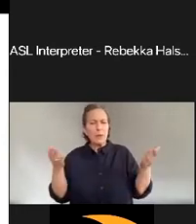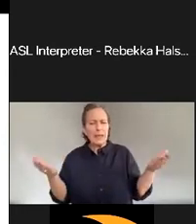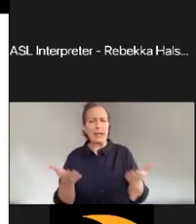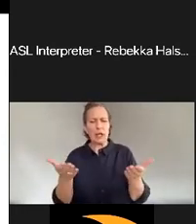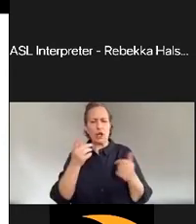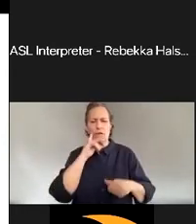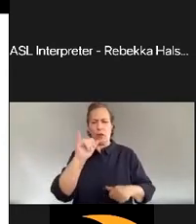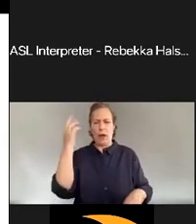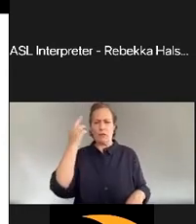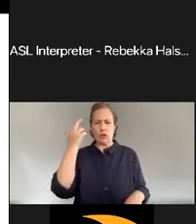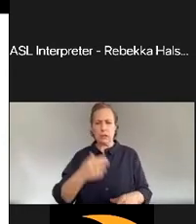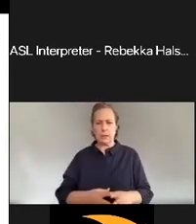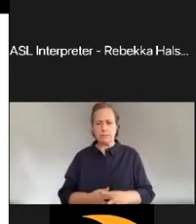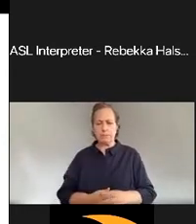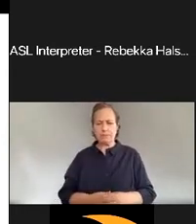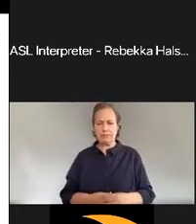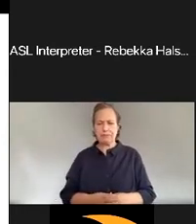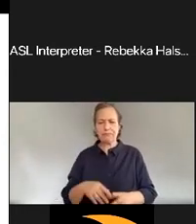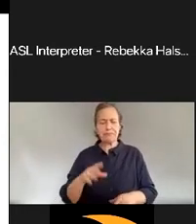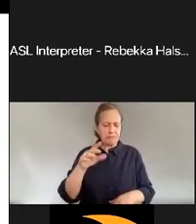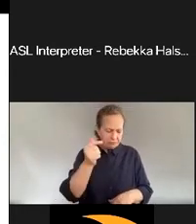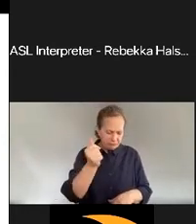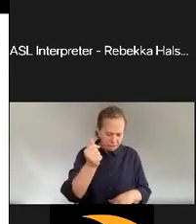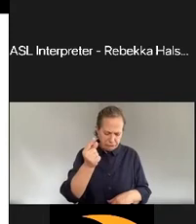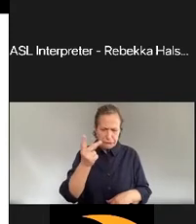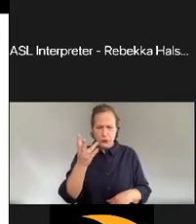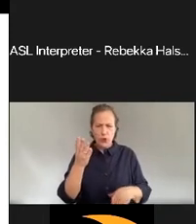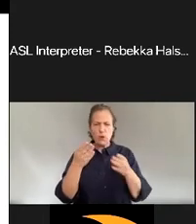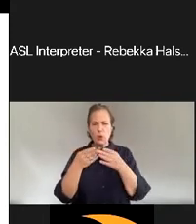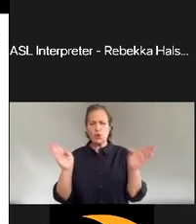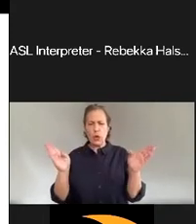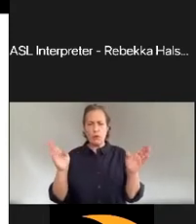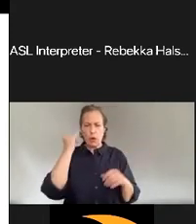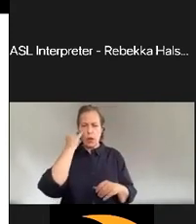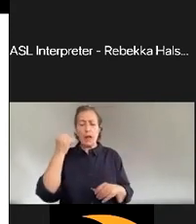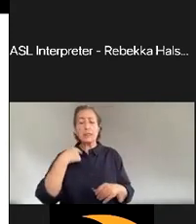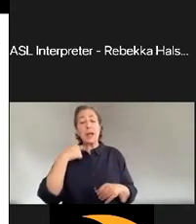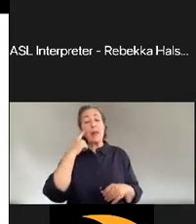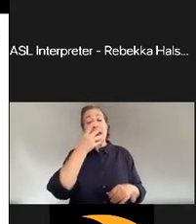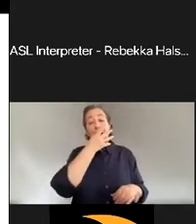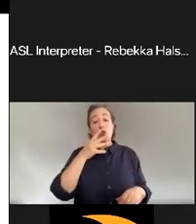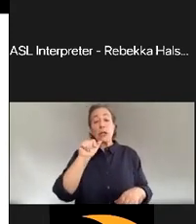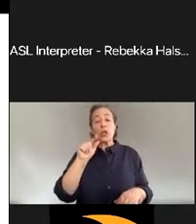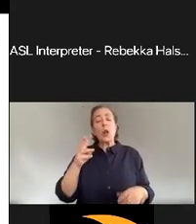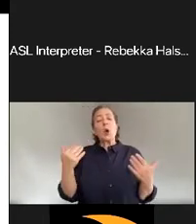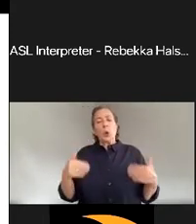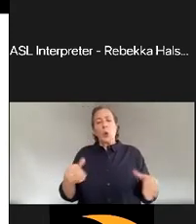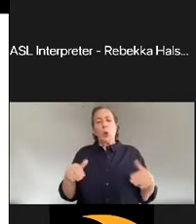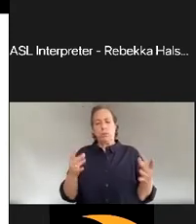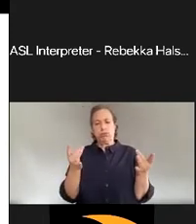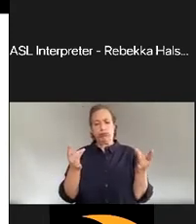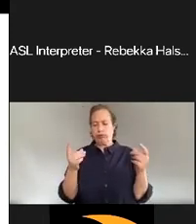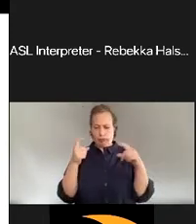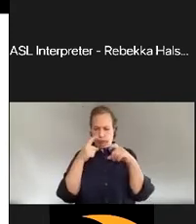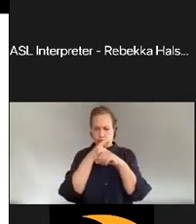particular. A few kind of overview things. I think immigration law is about as complex as tax law. So just